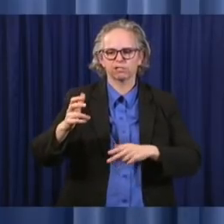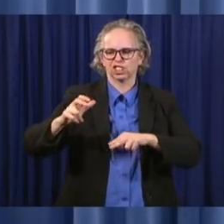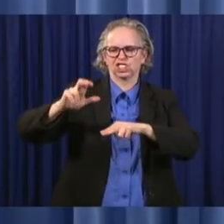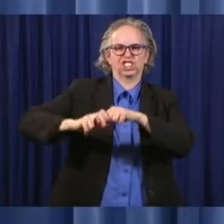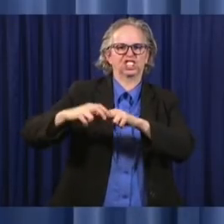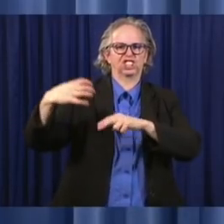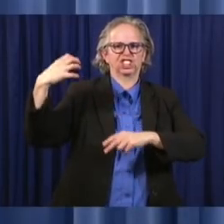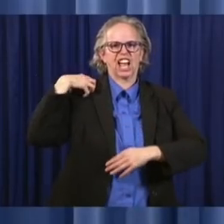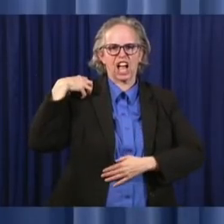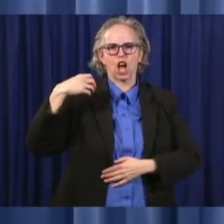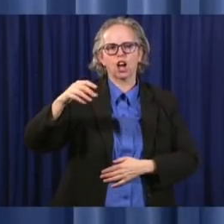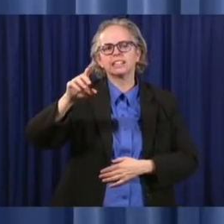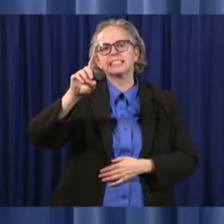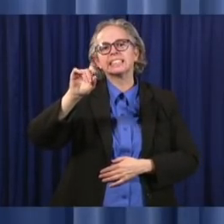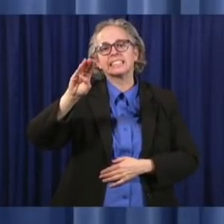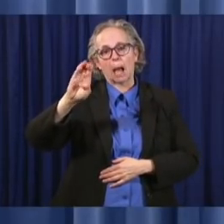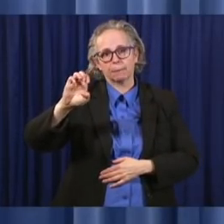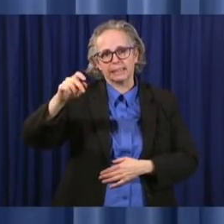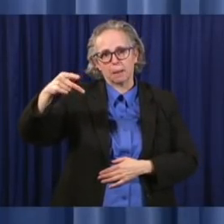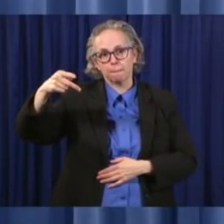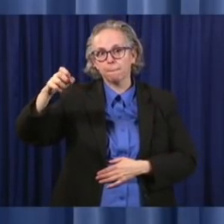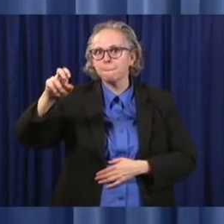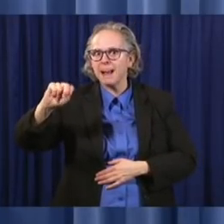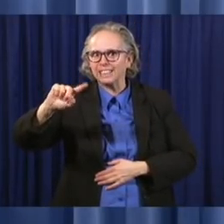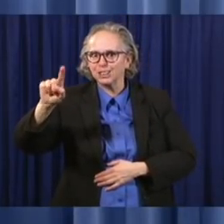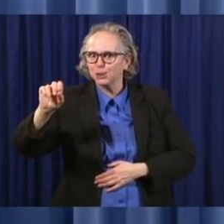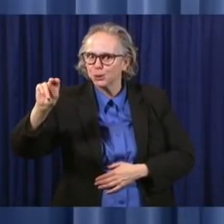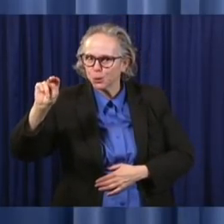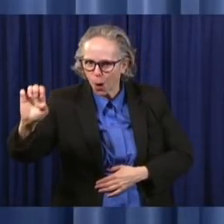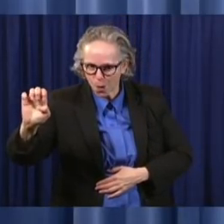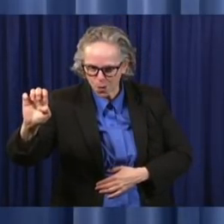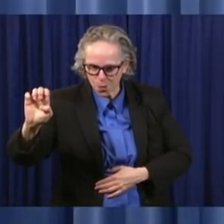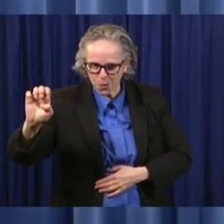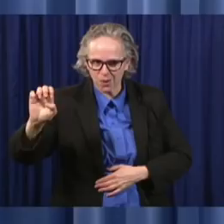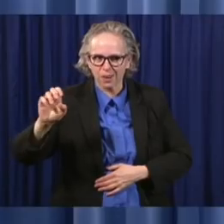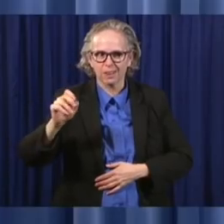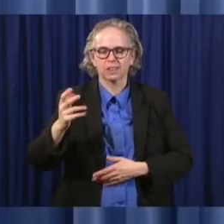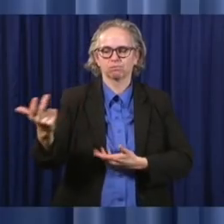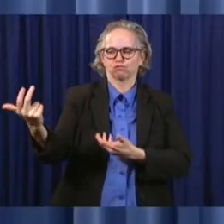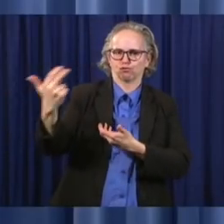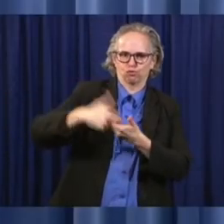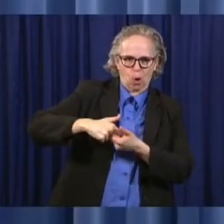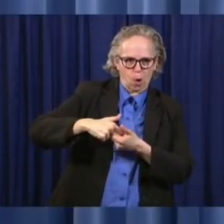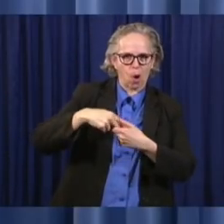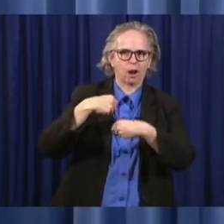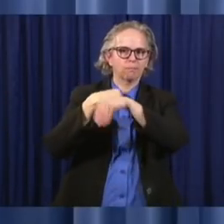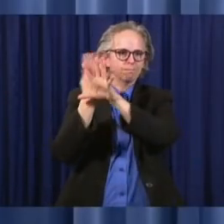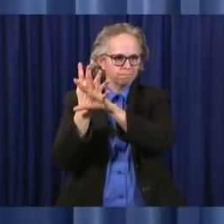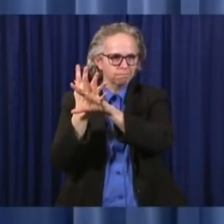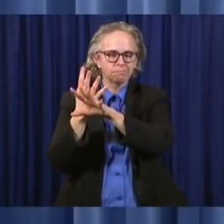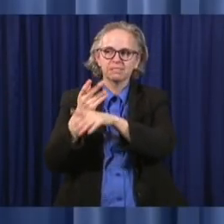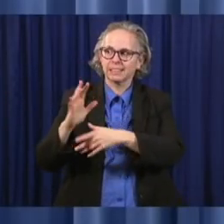Penzone, and ask her if she can Skype in here. Eric, we'll see if we have her on here.